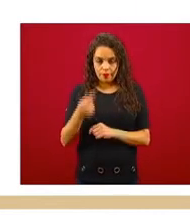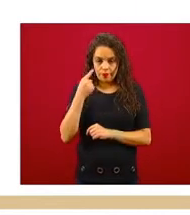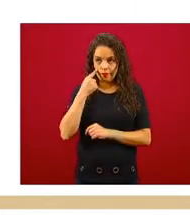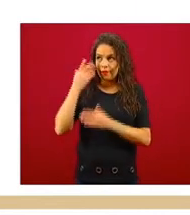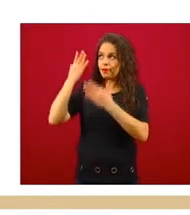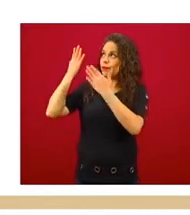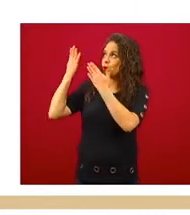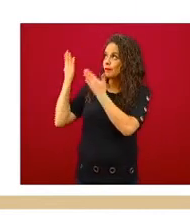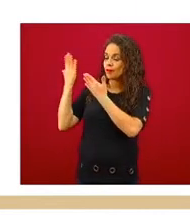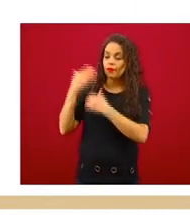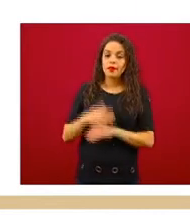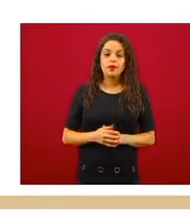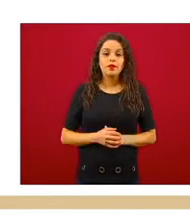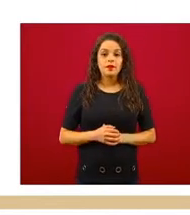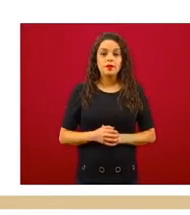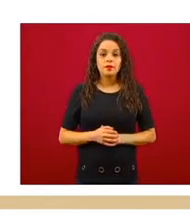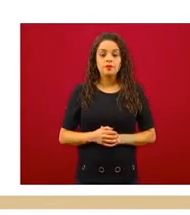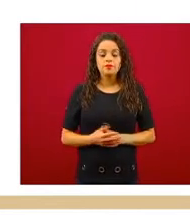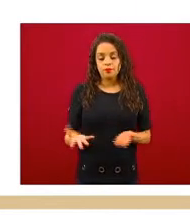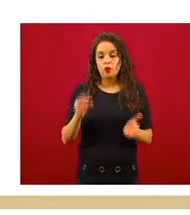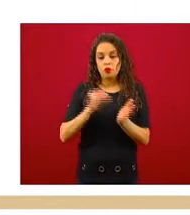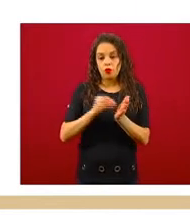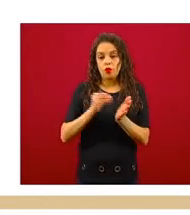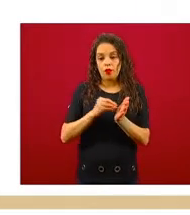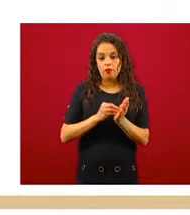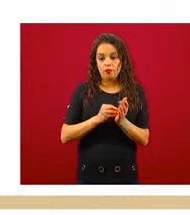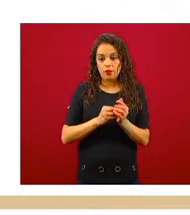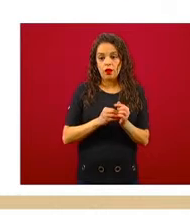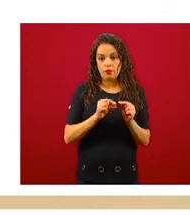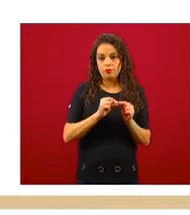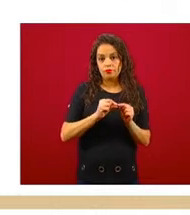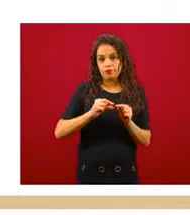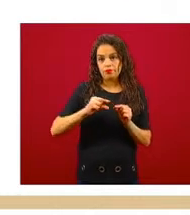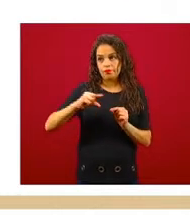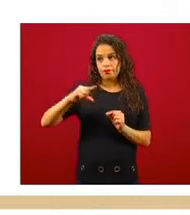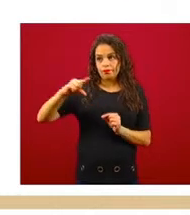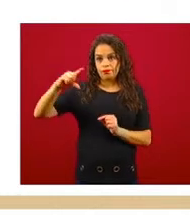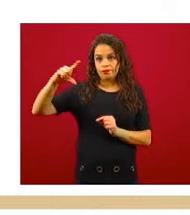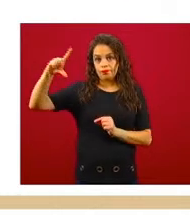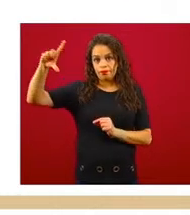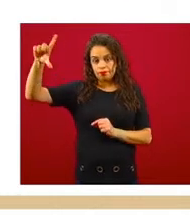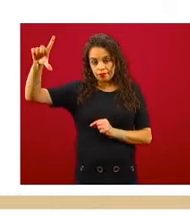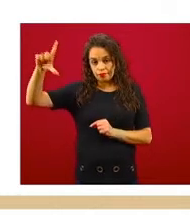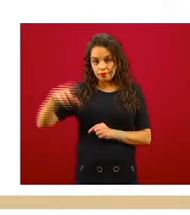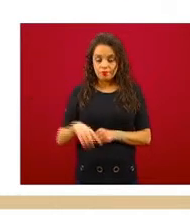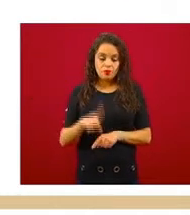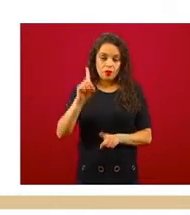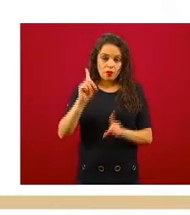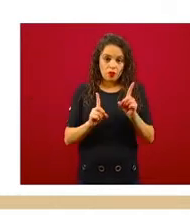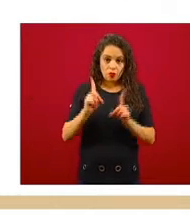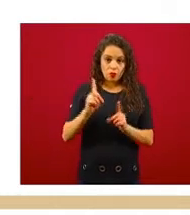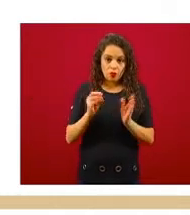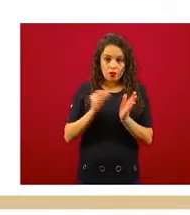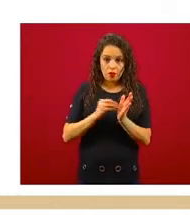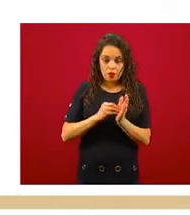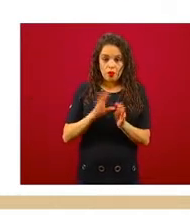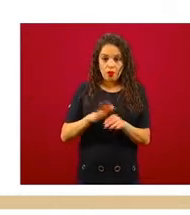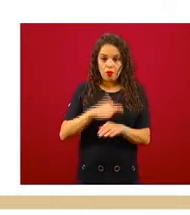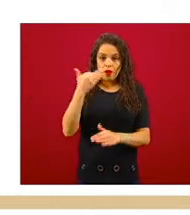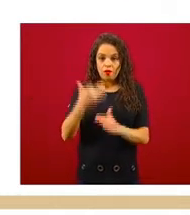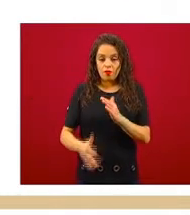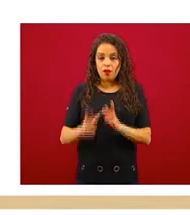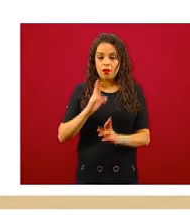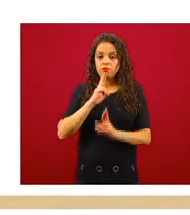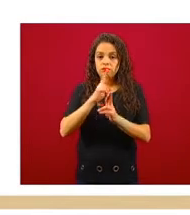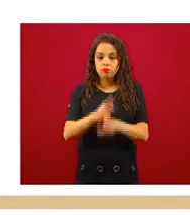the continúa updated epi curve. completamente ascendente. As we La can mayoría de los see, casos the todavía trend son is sospechosos por continuing falta de upward. un resultado The